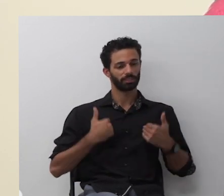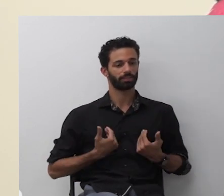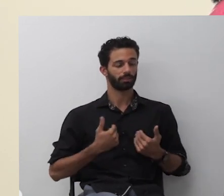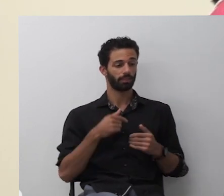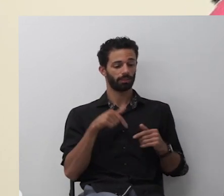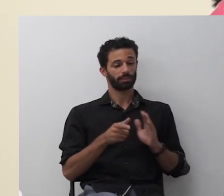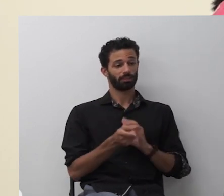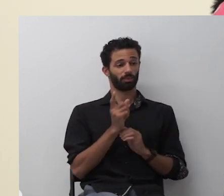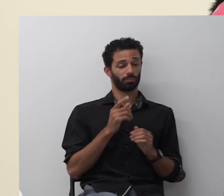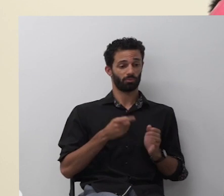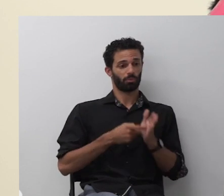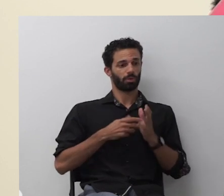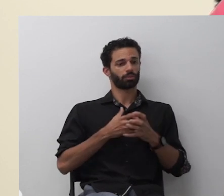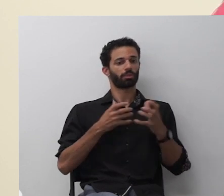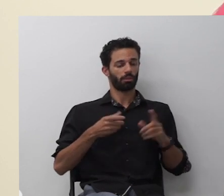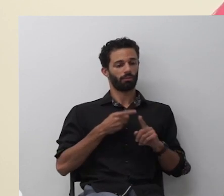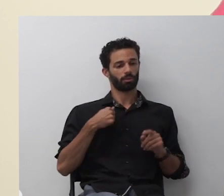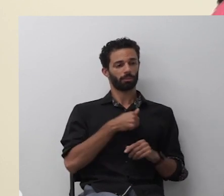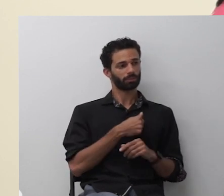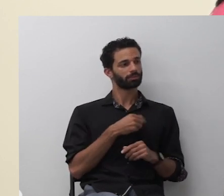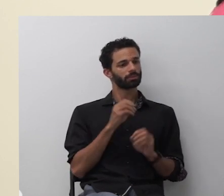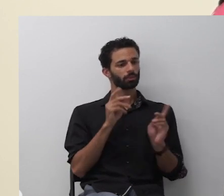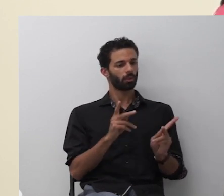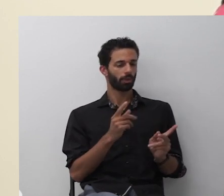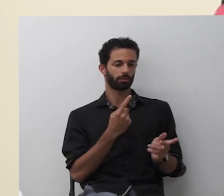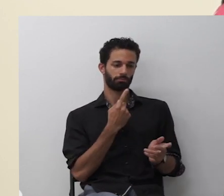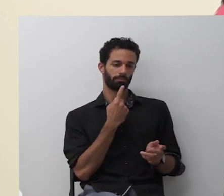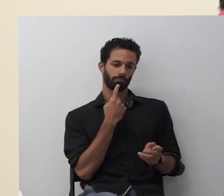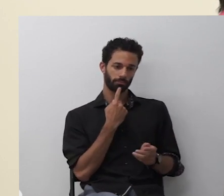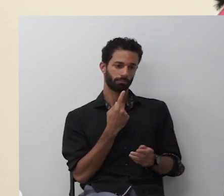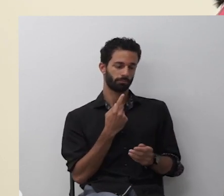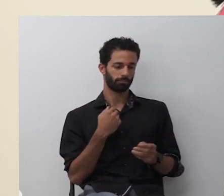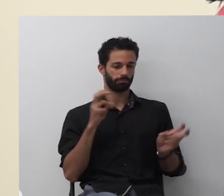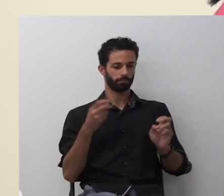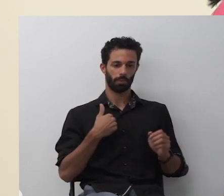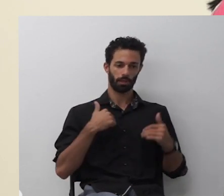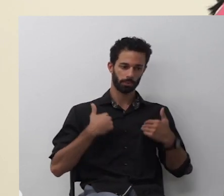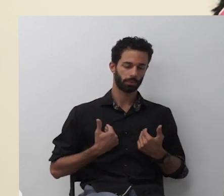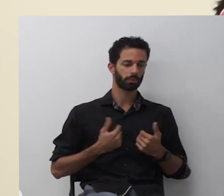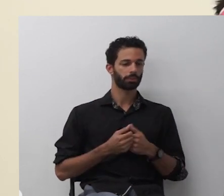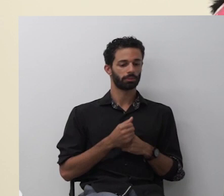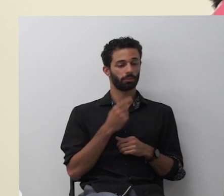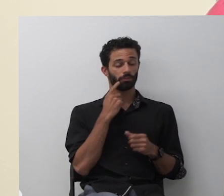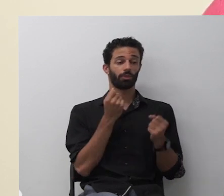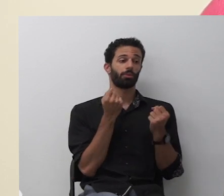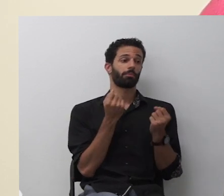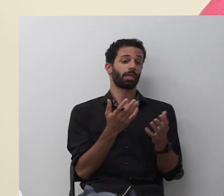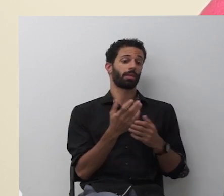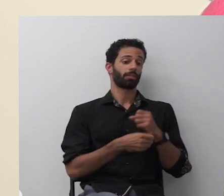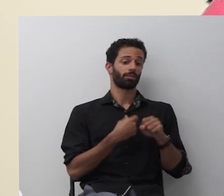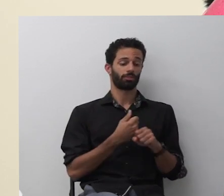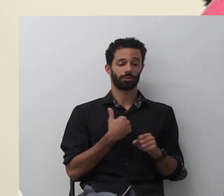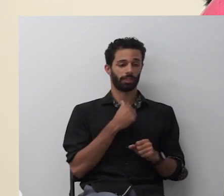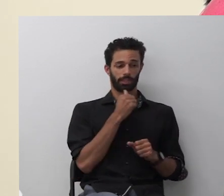and we are all exhausted, and I think it's okay to say that. I didn't say that for a long time because I felt like I had to push